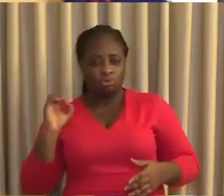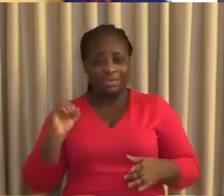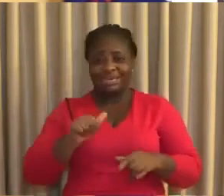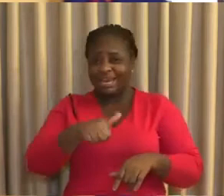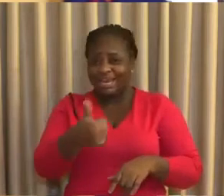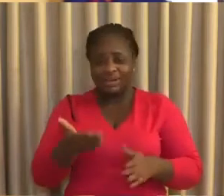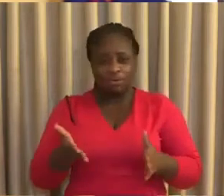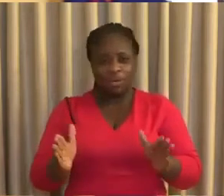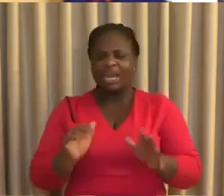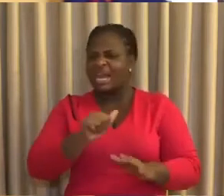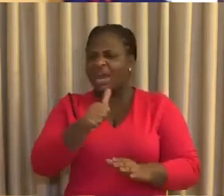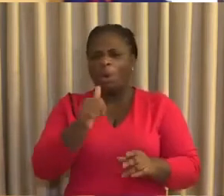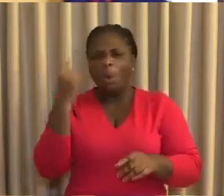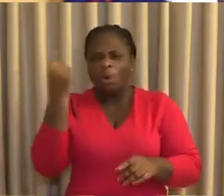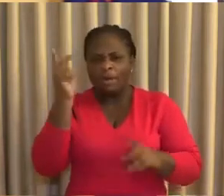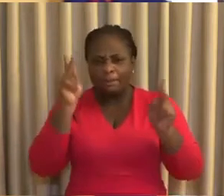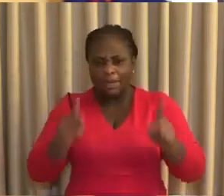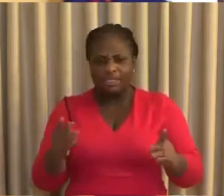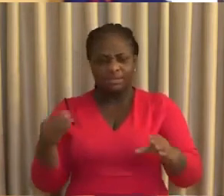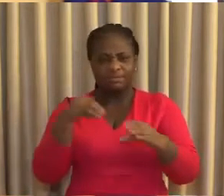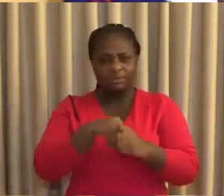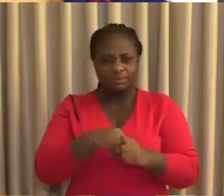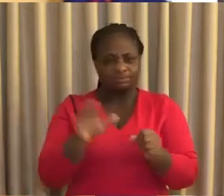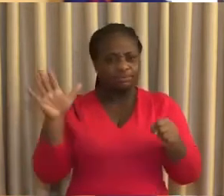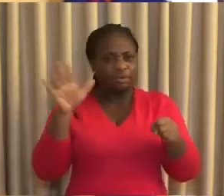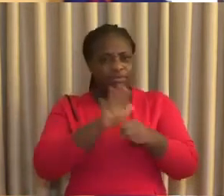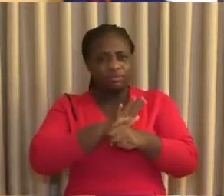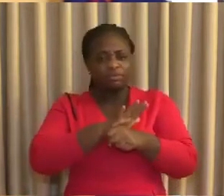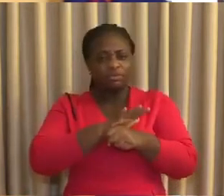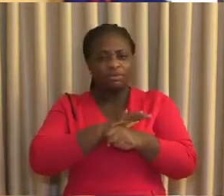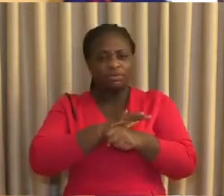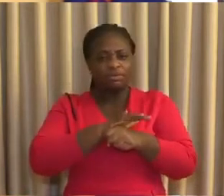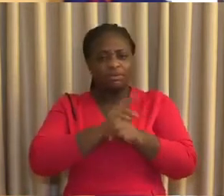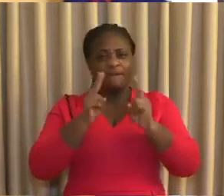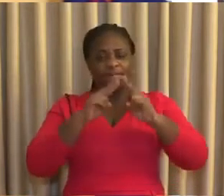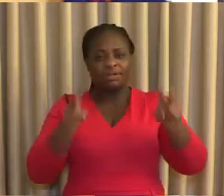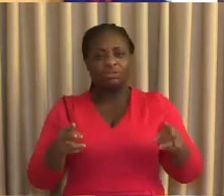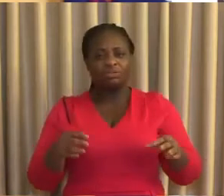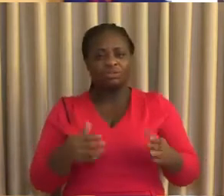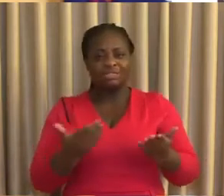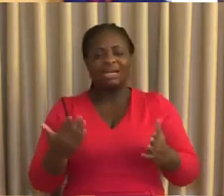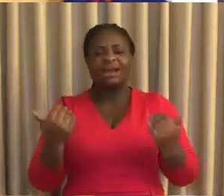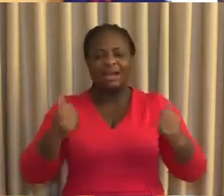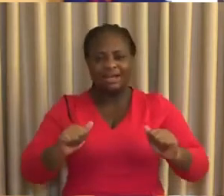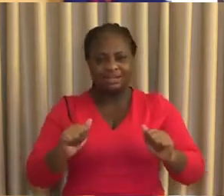involved in the food value chain can operate in the markets during this period.